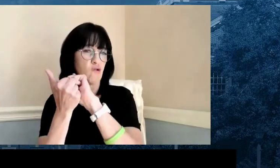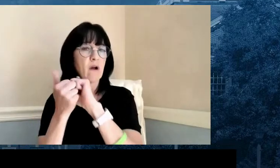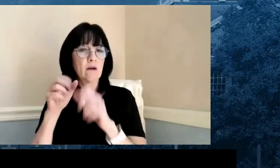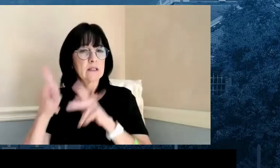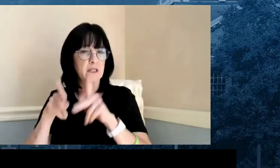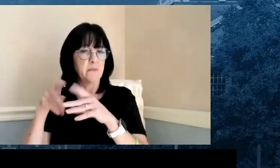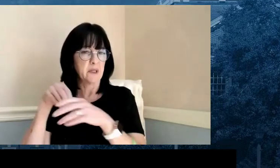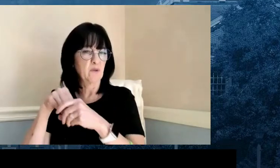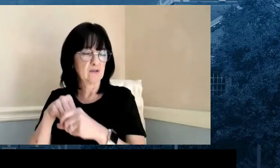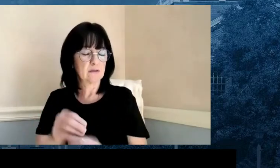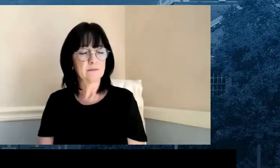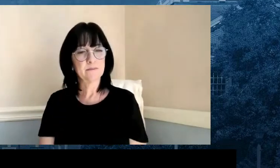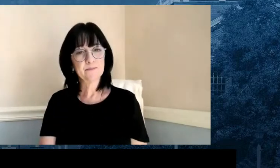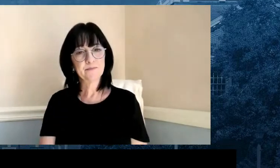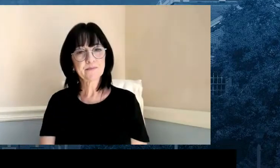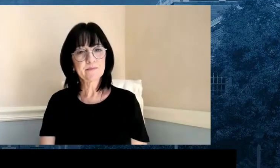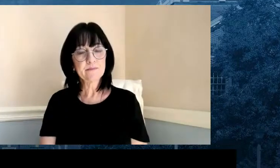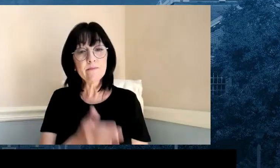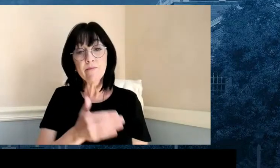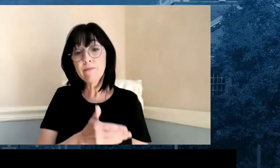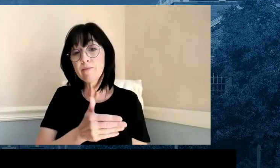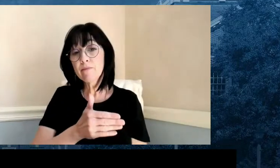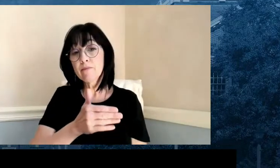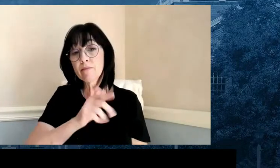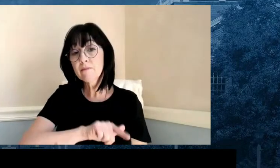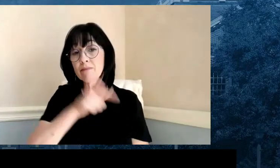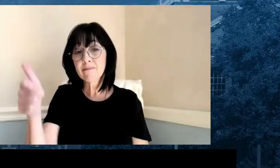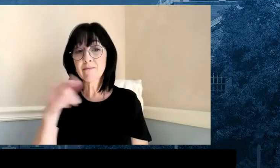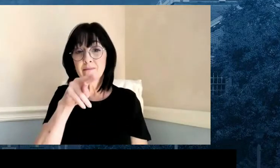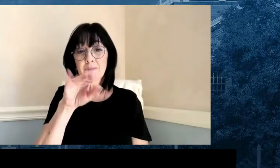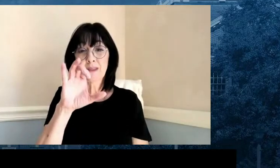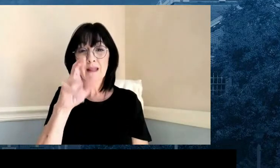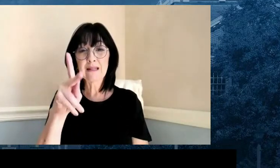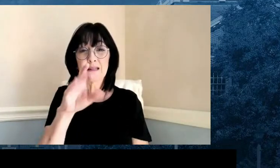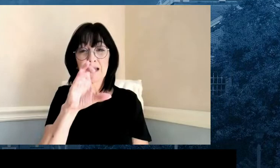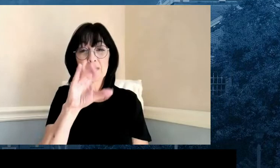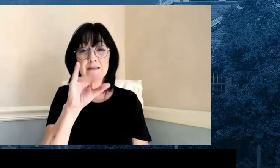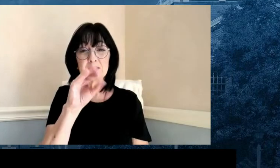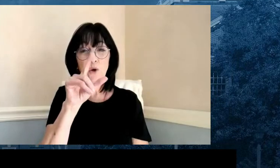All right, next we'll go to Nick Cialino with Delaware Public Media.